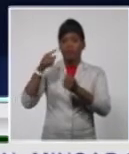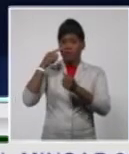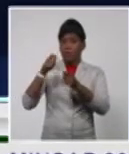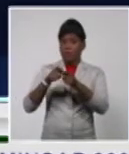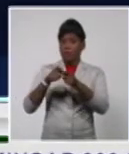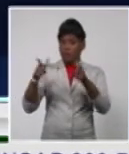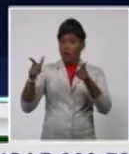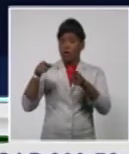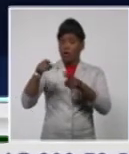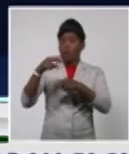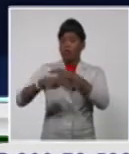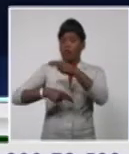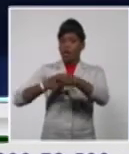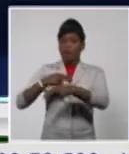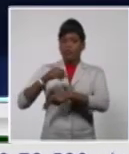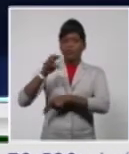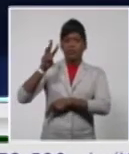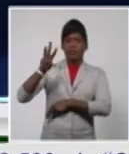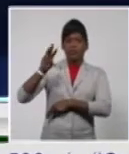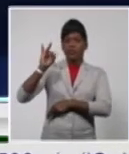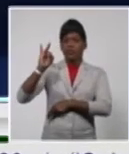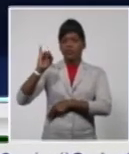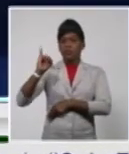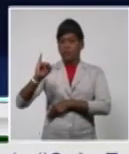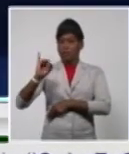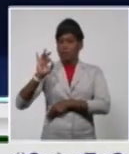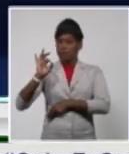498 in the Center for Molecular Immunology,